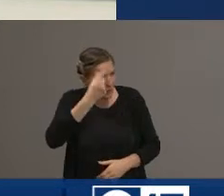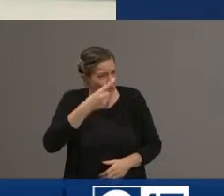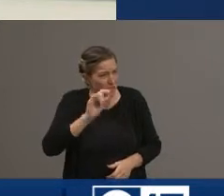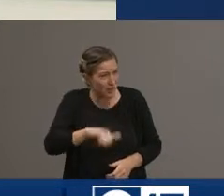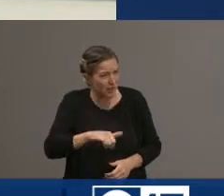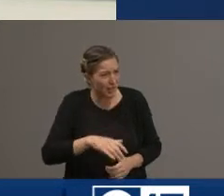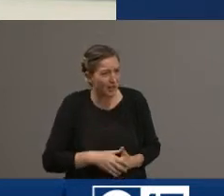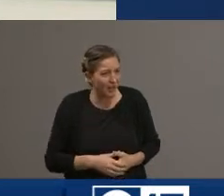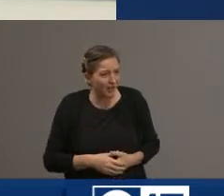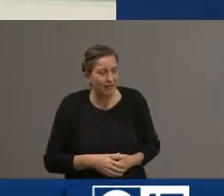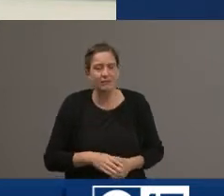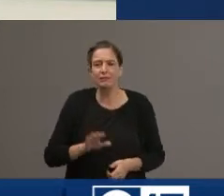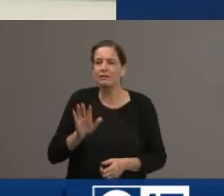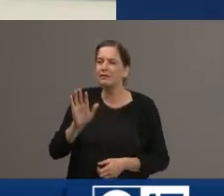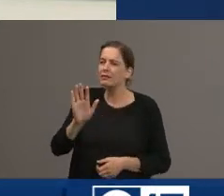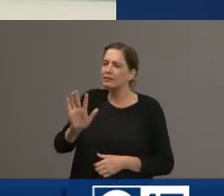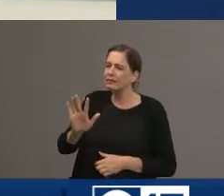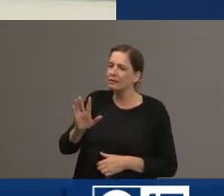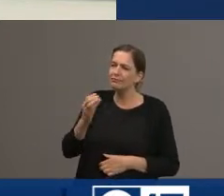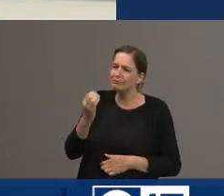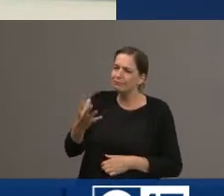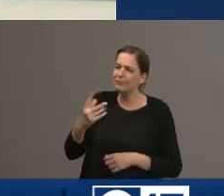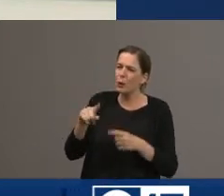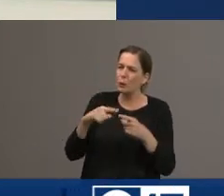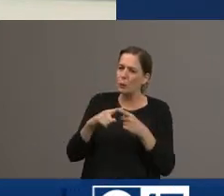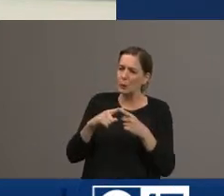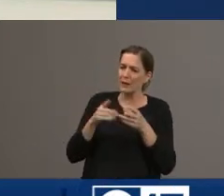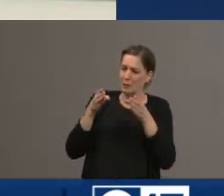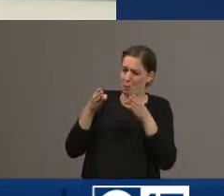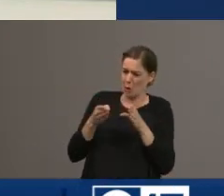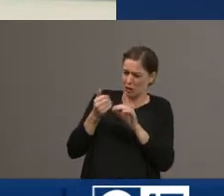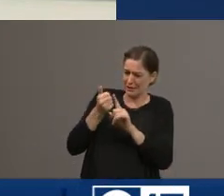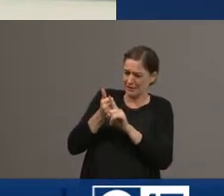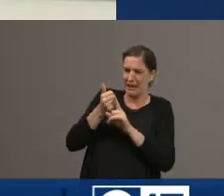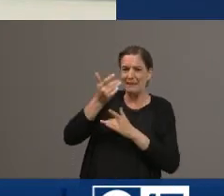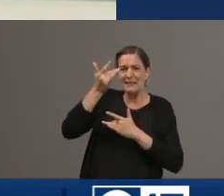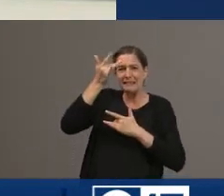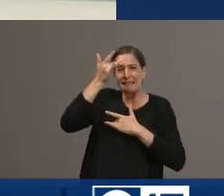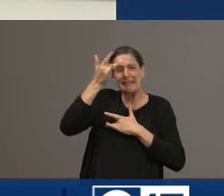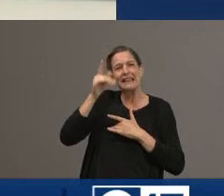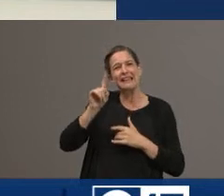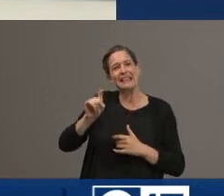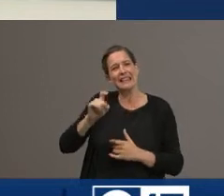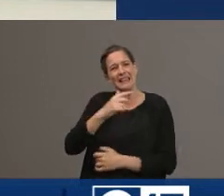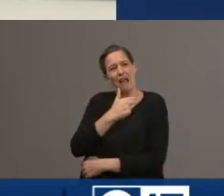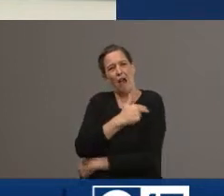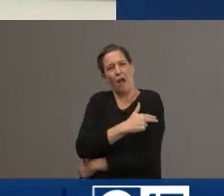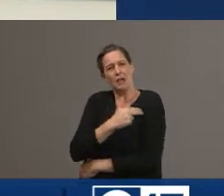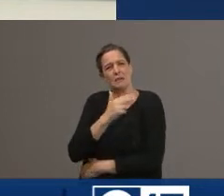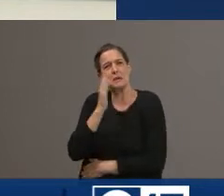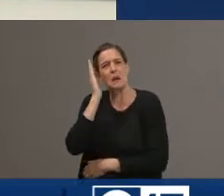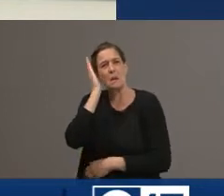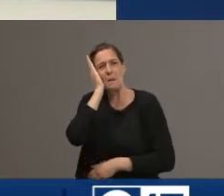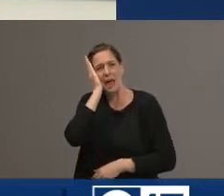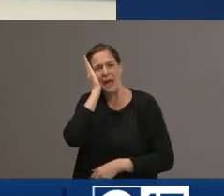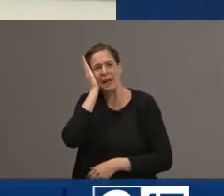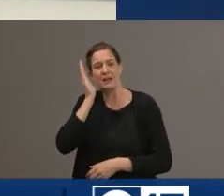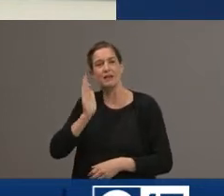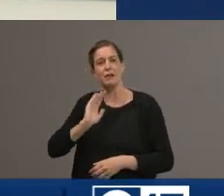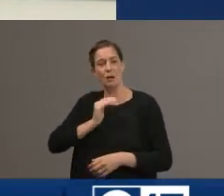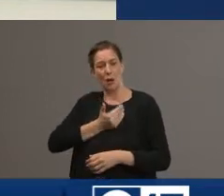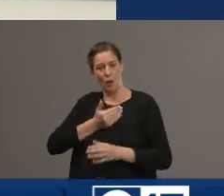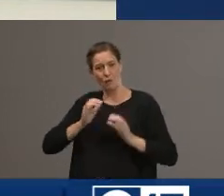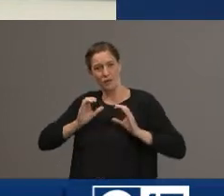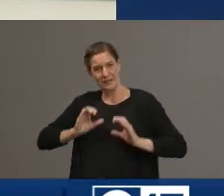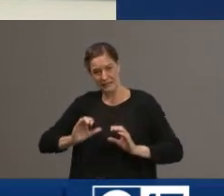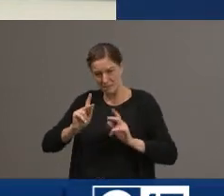Nicole, when someone is sick, they need a hospital bed. And our citizens go to hospitals to recover.